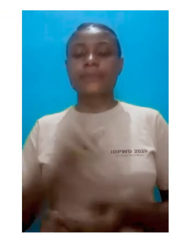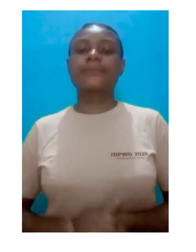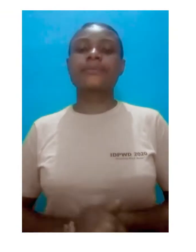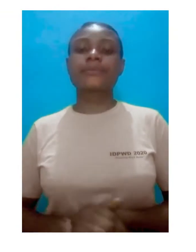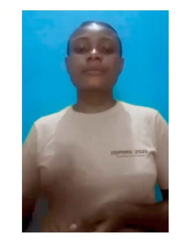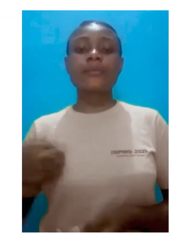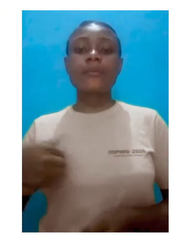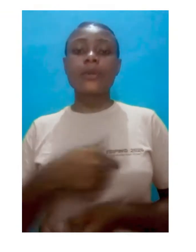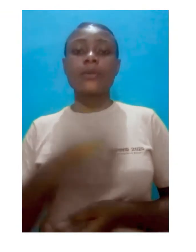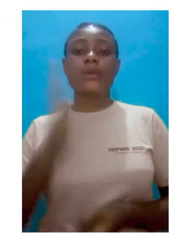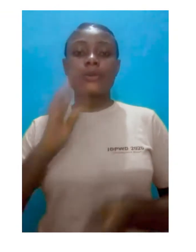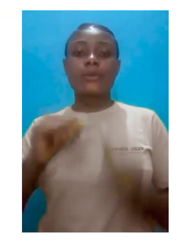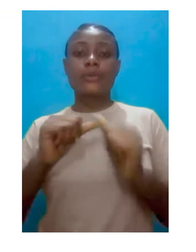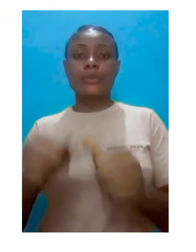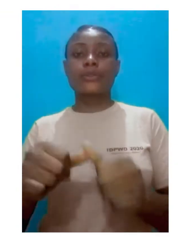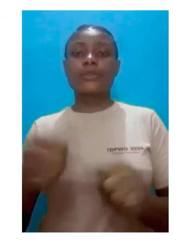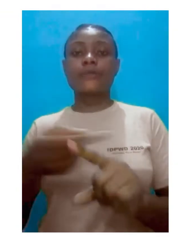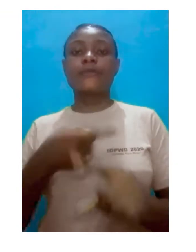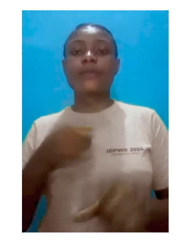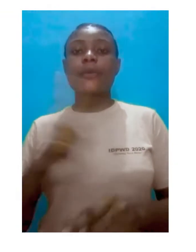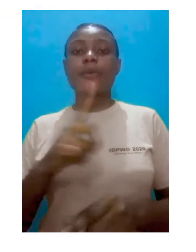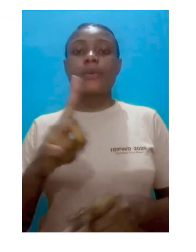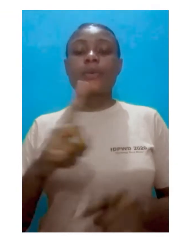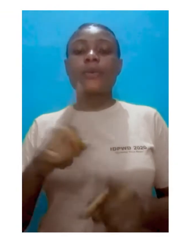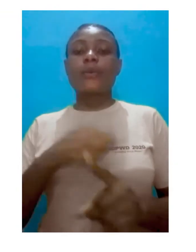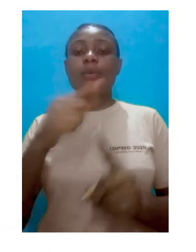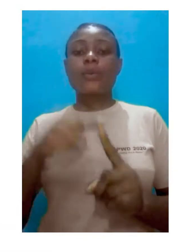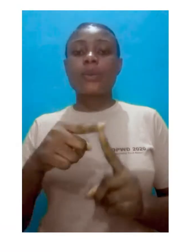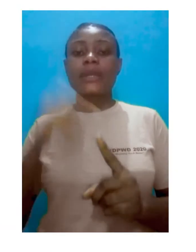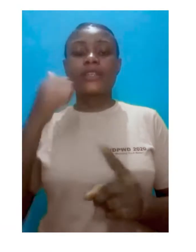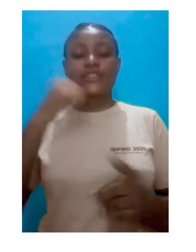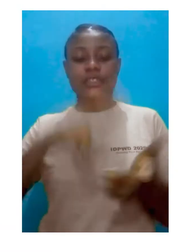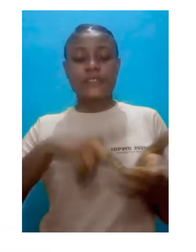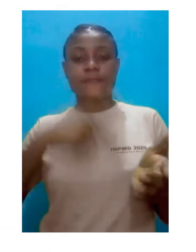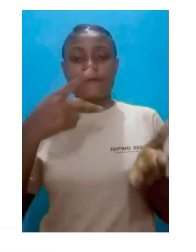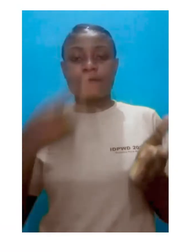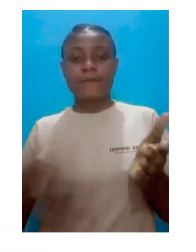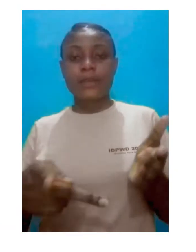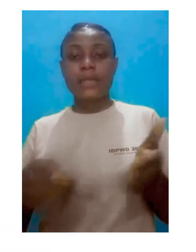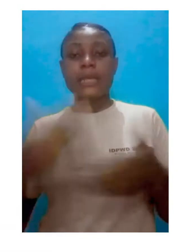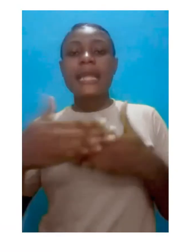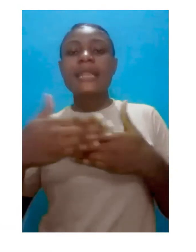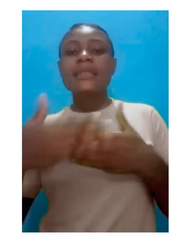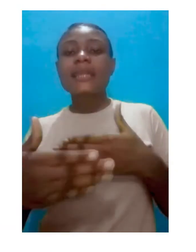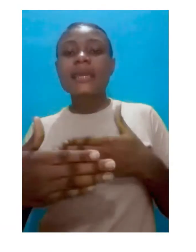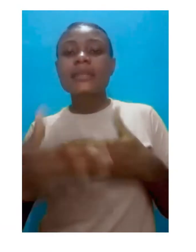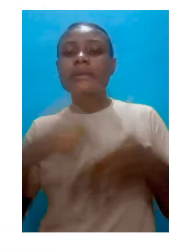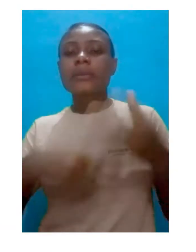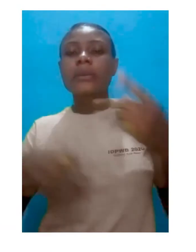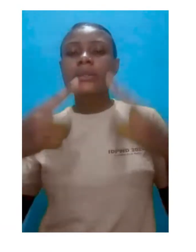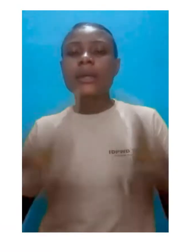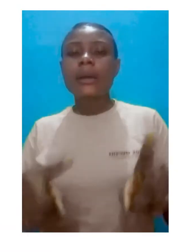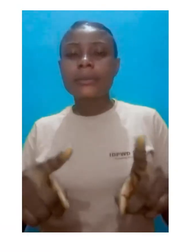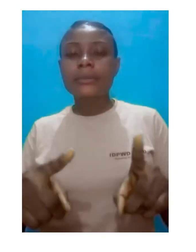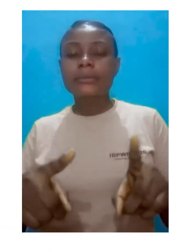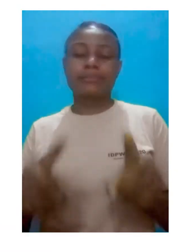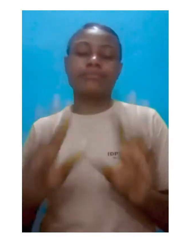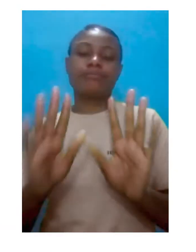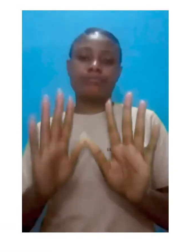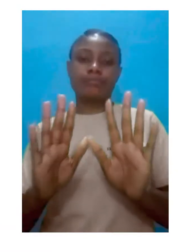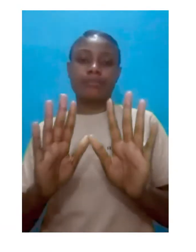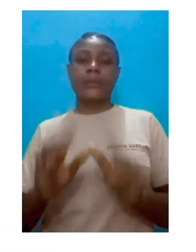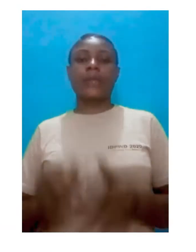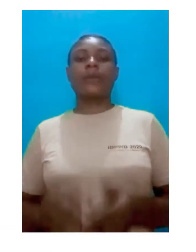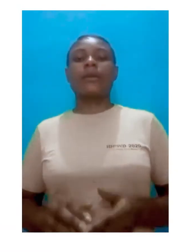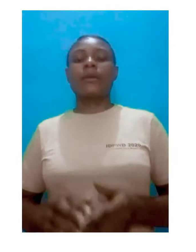used. All right, so let us begin from after when Aisha fell. The next thing